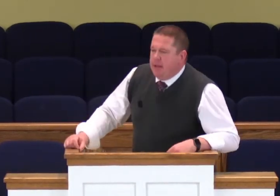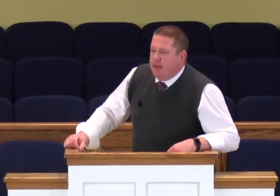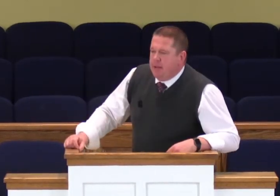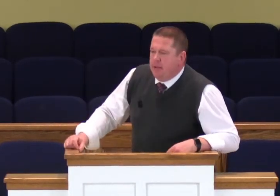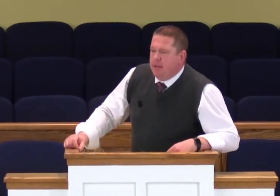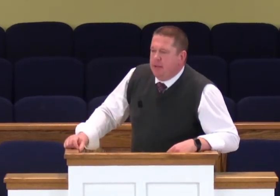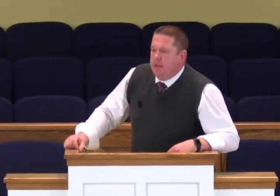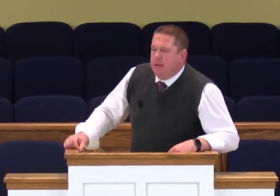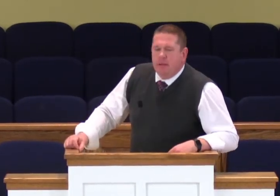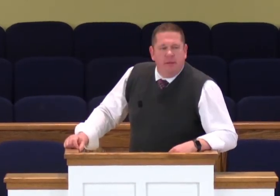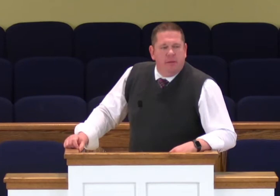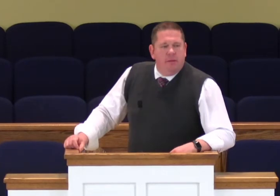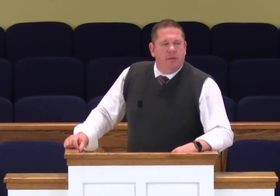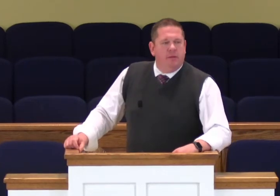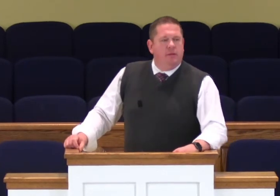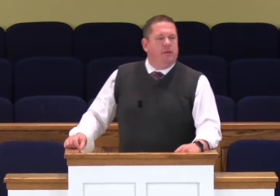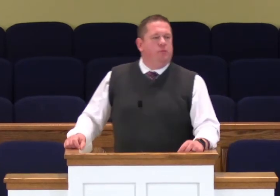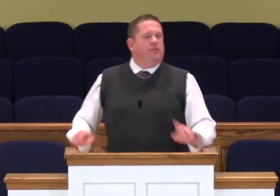sin.